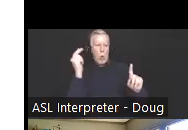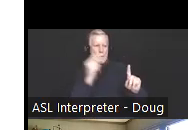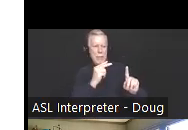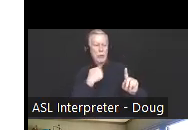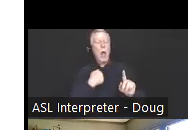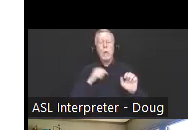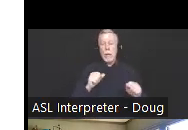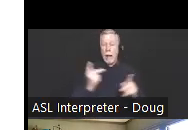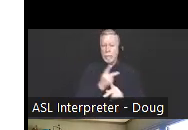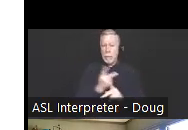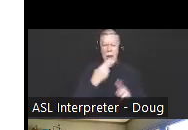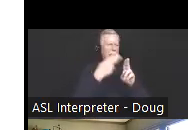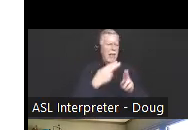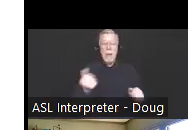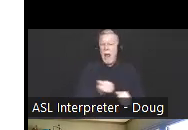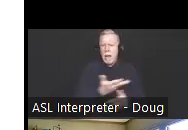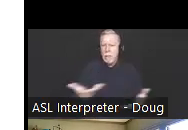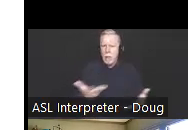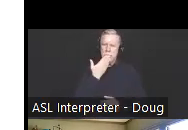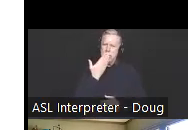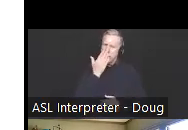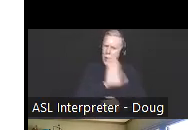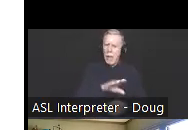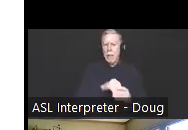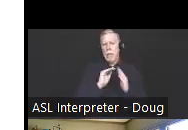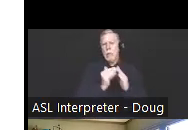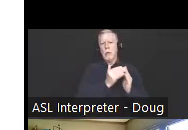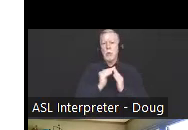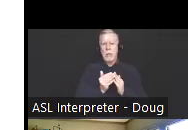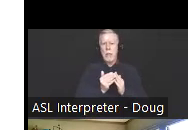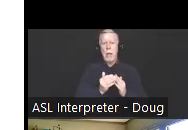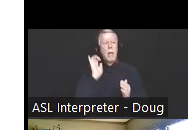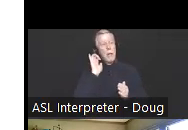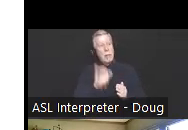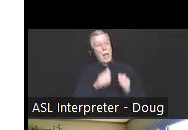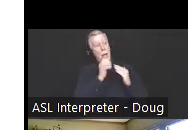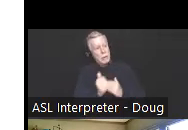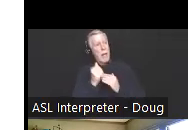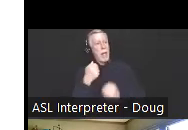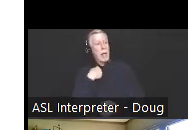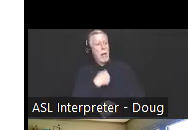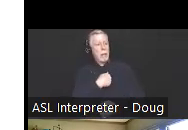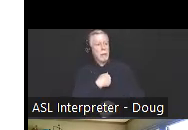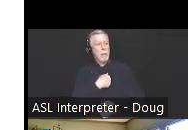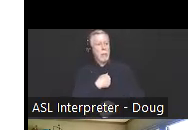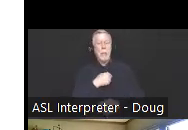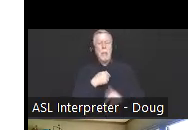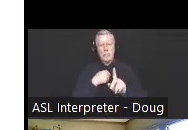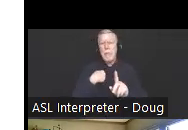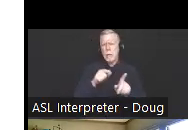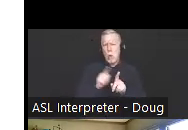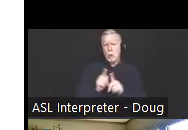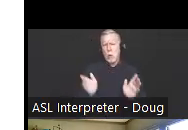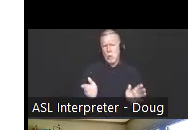name everything that's bad in that community. And that has led us, and it's also propelled by the fact